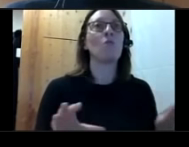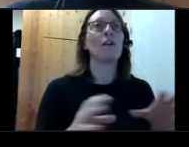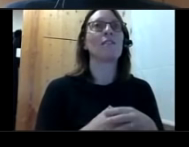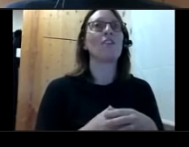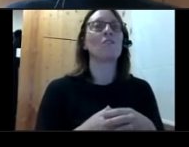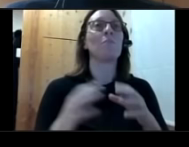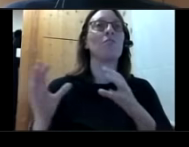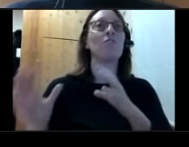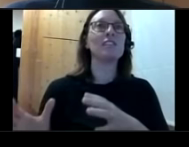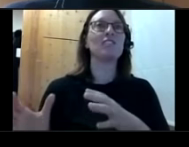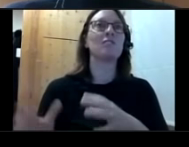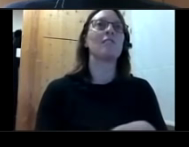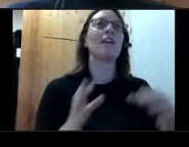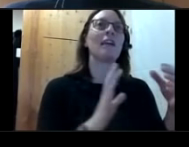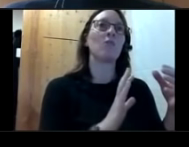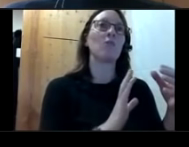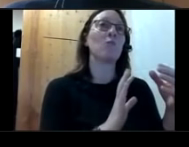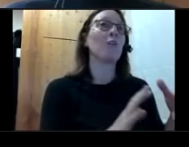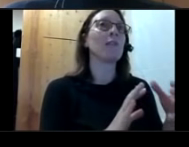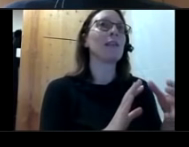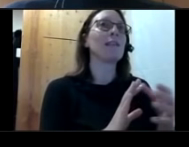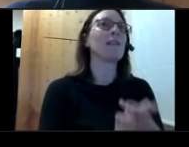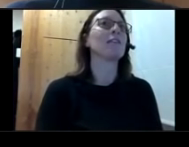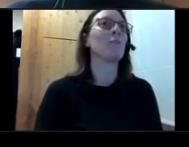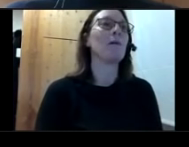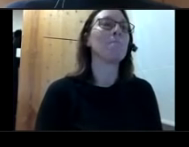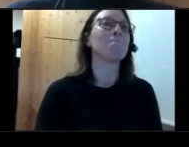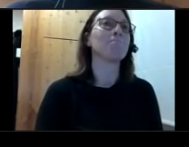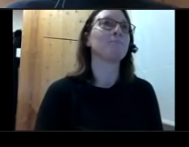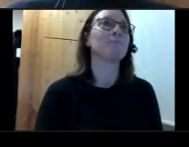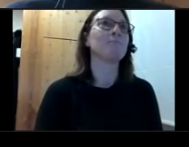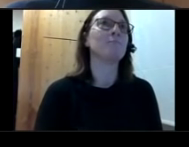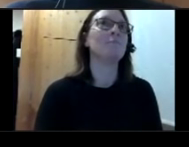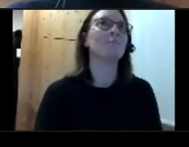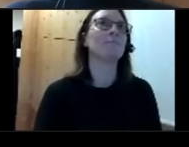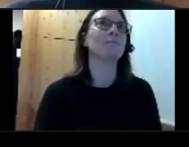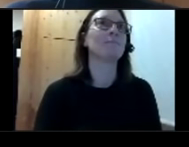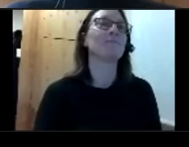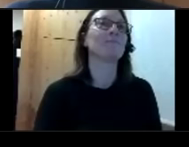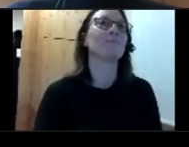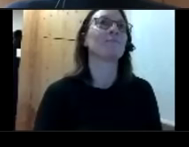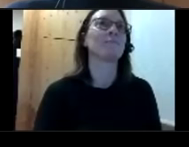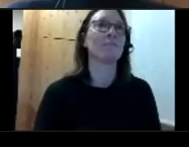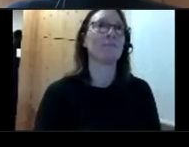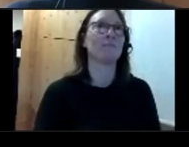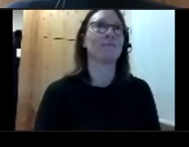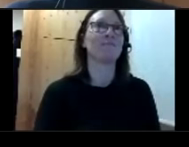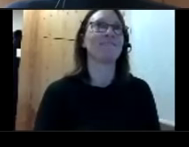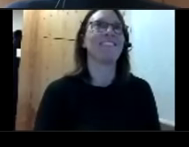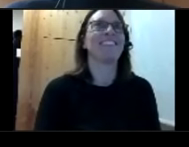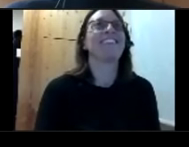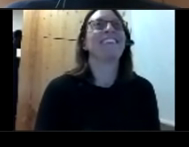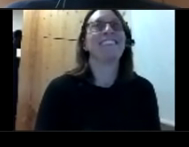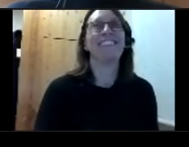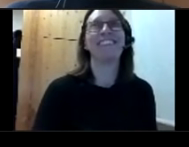your organisation, both on the digital side and also on the processes side as well? I'm just going to mention a couple of the I'm feeling